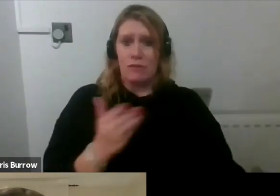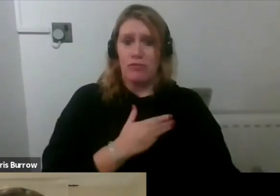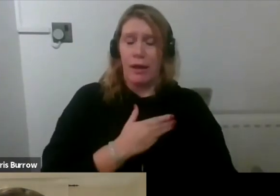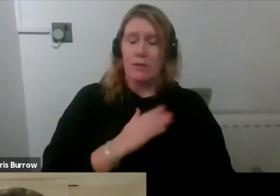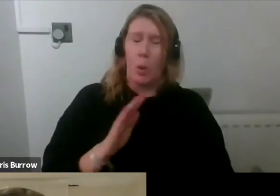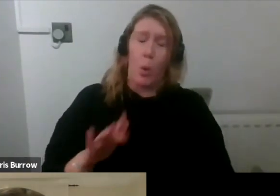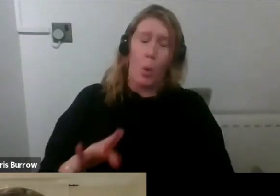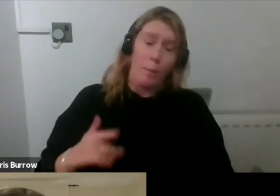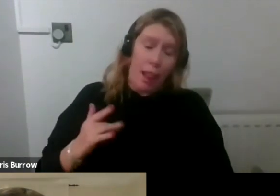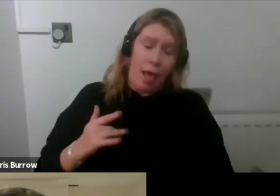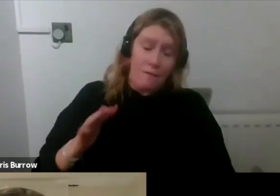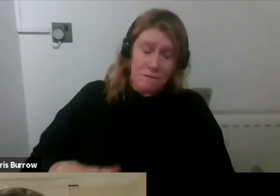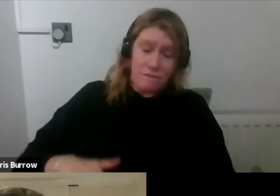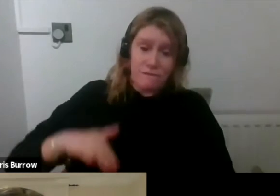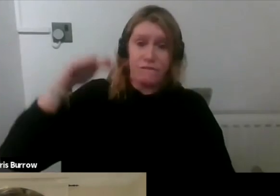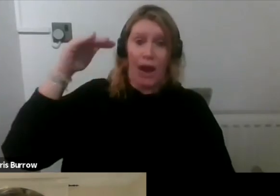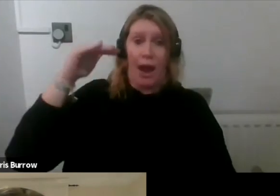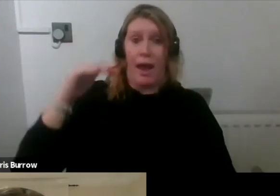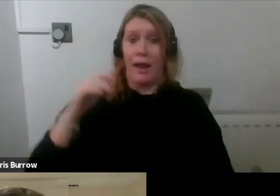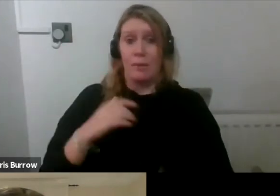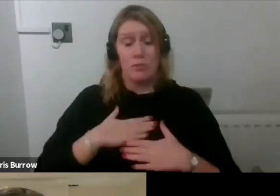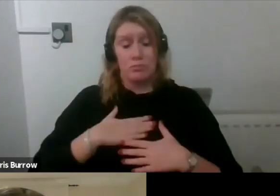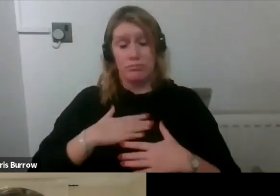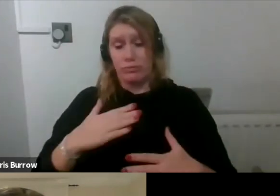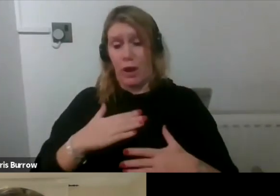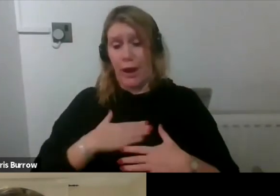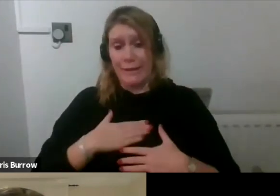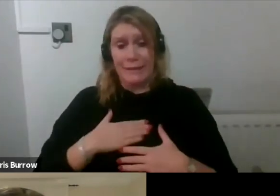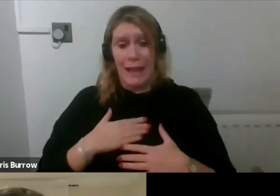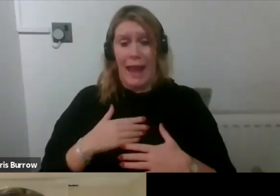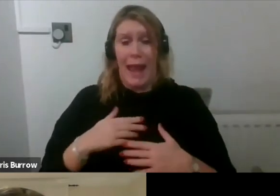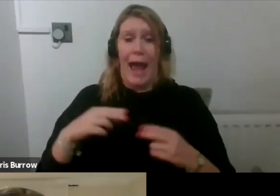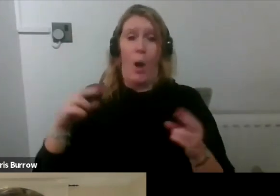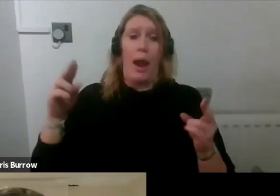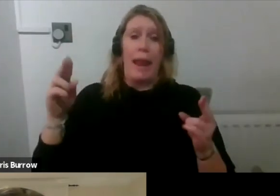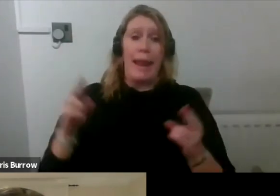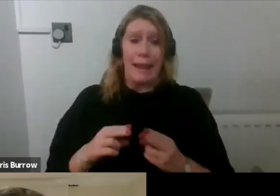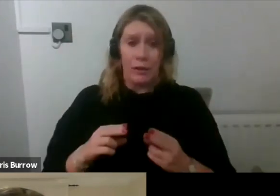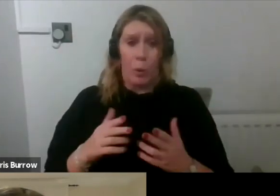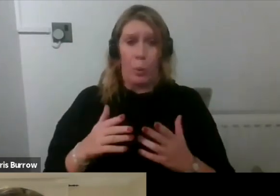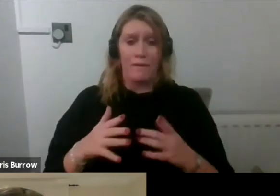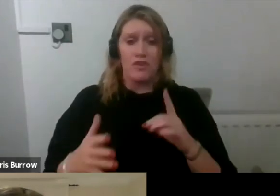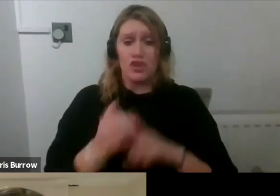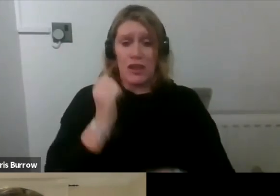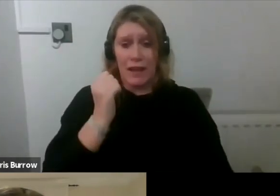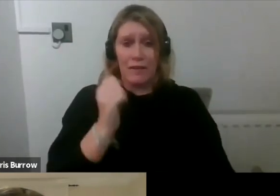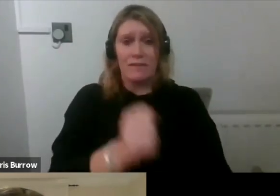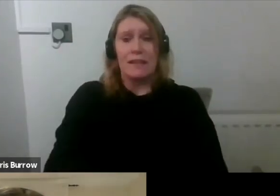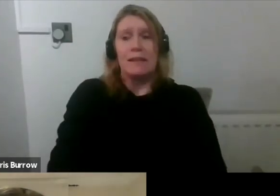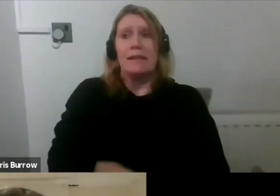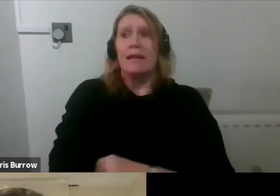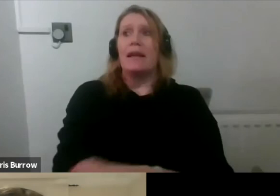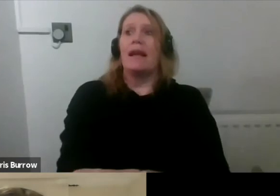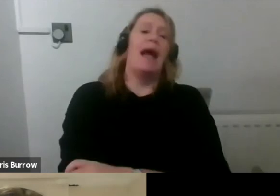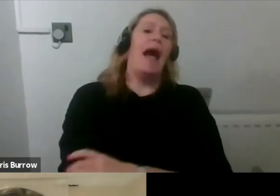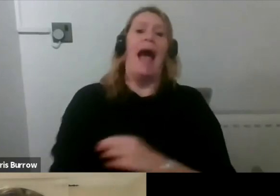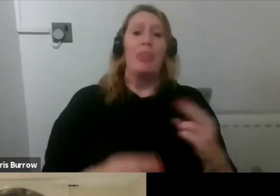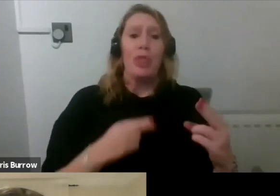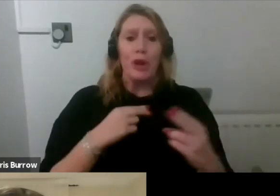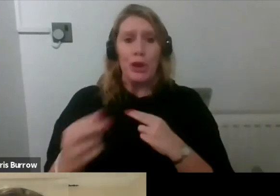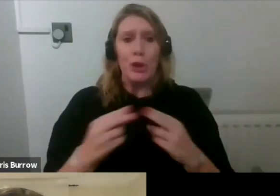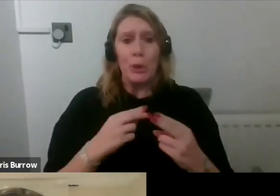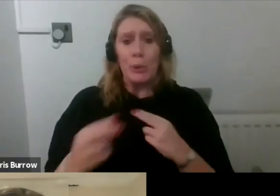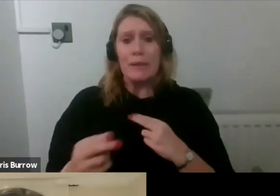how little we have achieved. The lack of interpretation on the news has left so many people in the dark